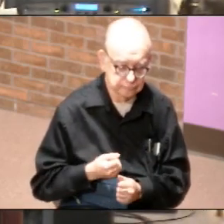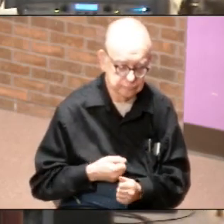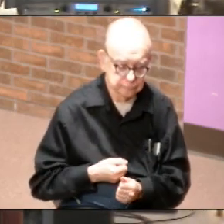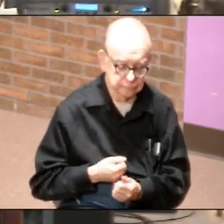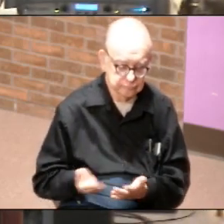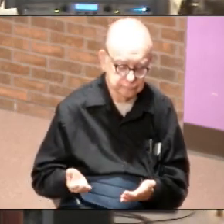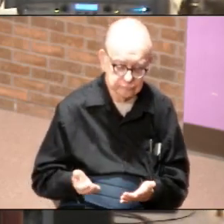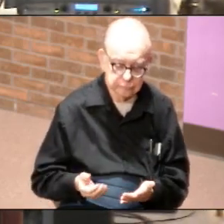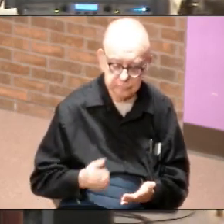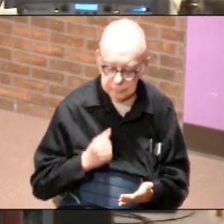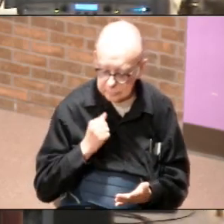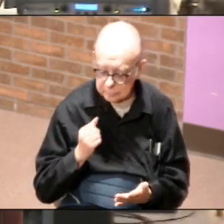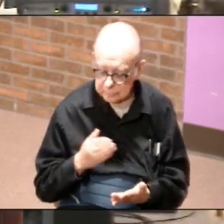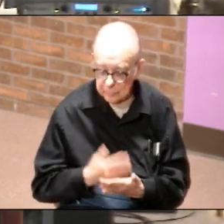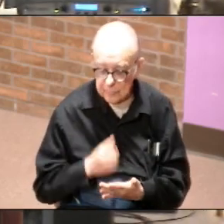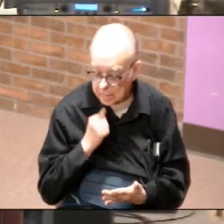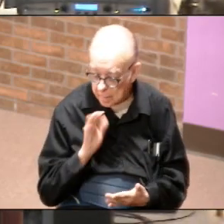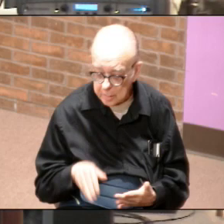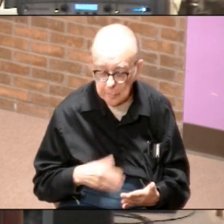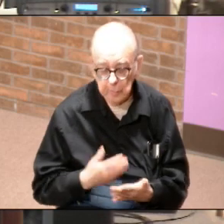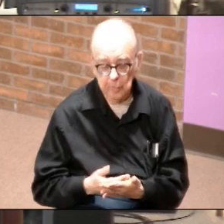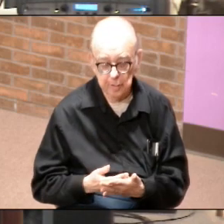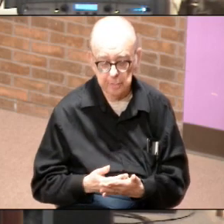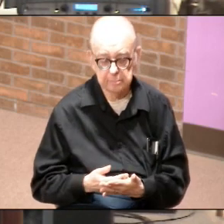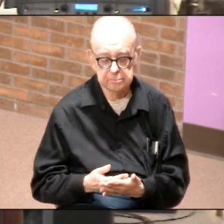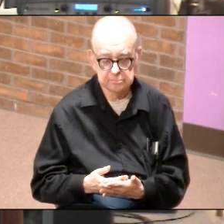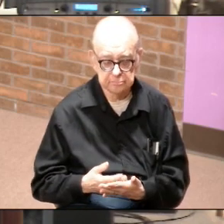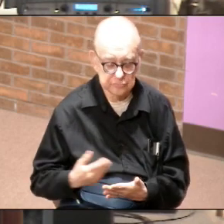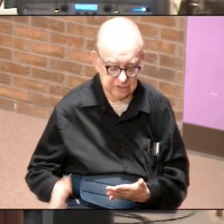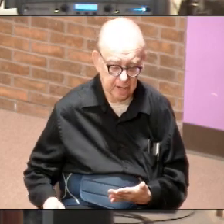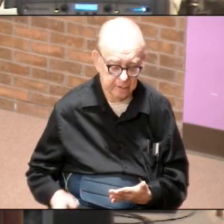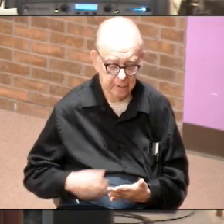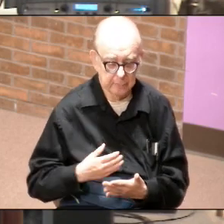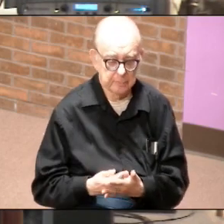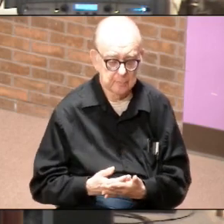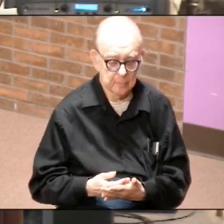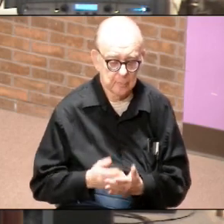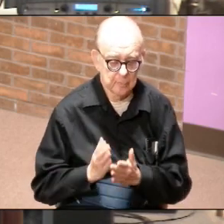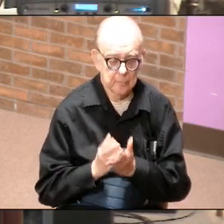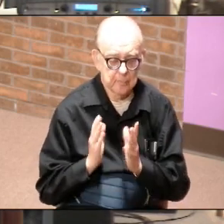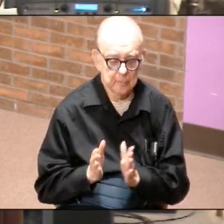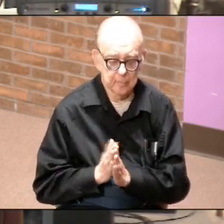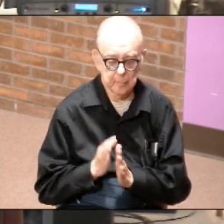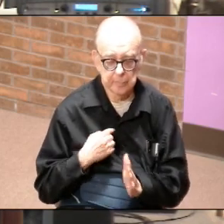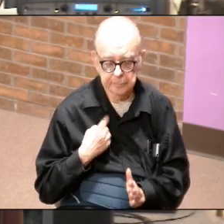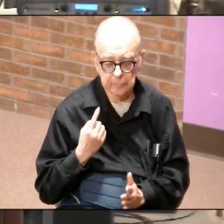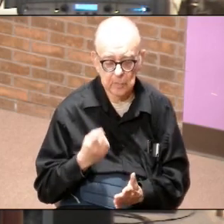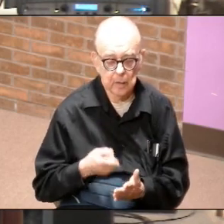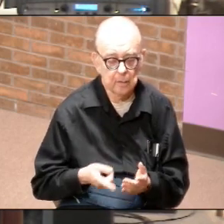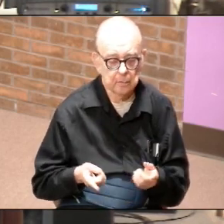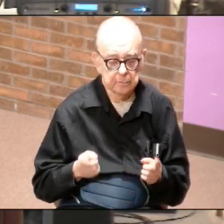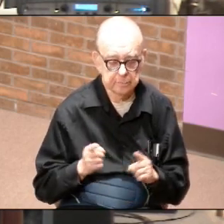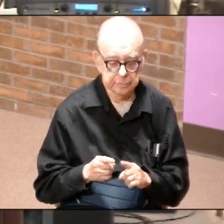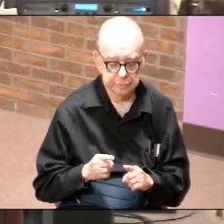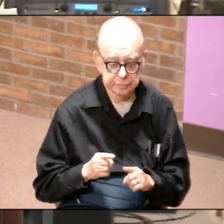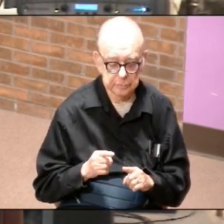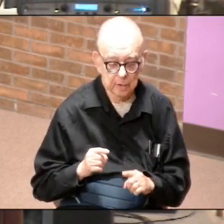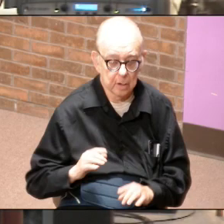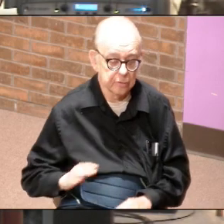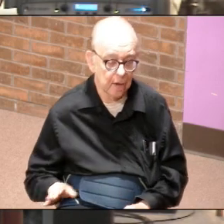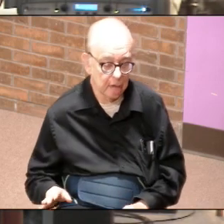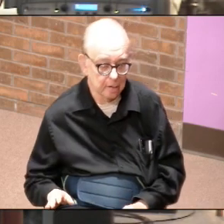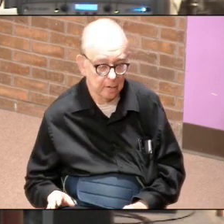child that wasn't born, okay? Somebody asked me one time, what happens to a